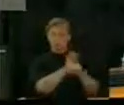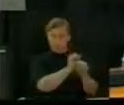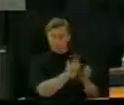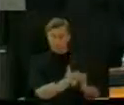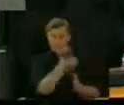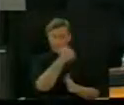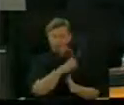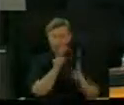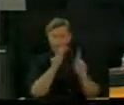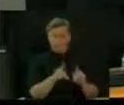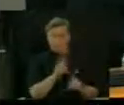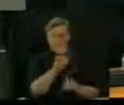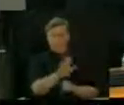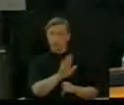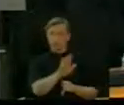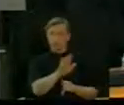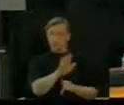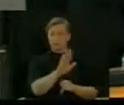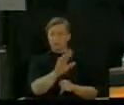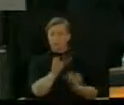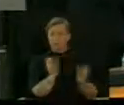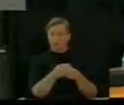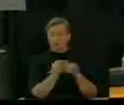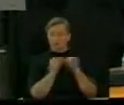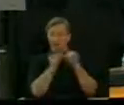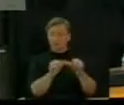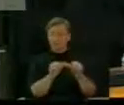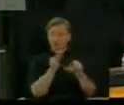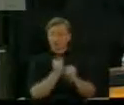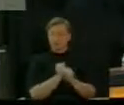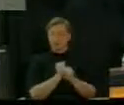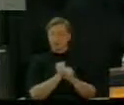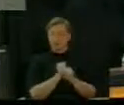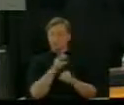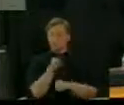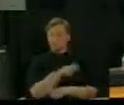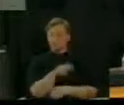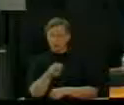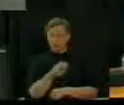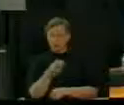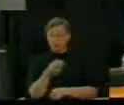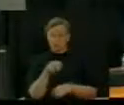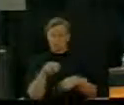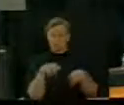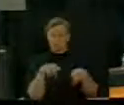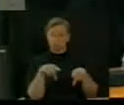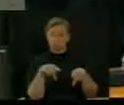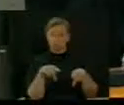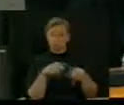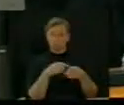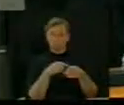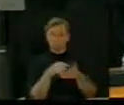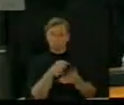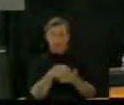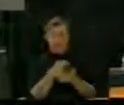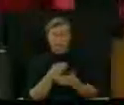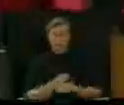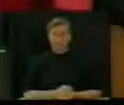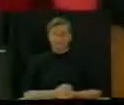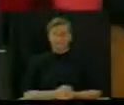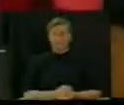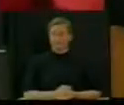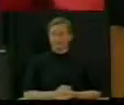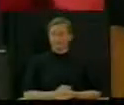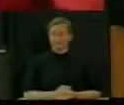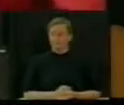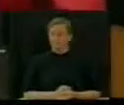this I don't know, I'll just ask Mr. Mayor because it's your employees. Is anybody in your office still receiving your auto travelers?